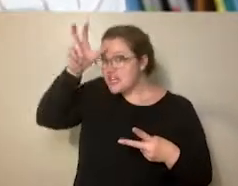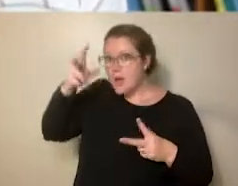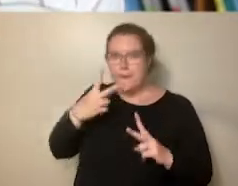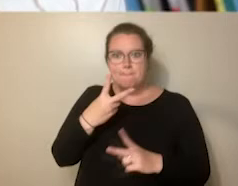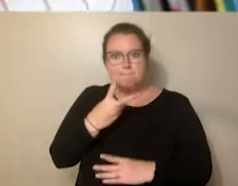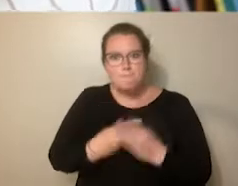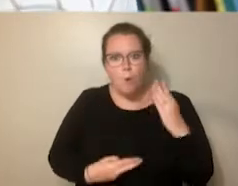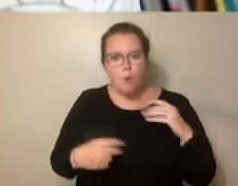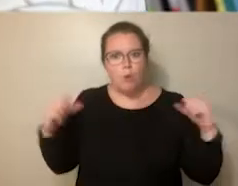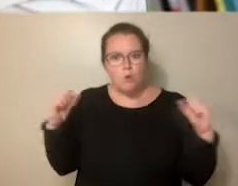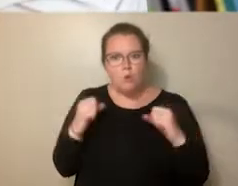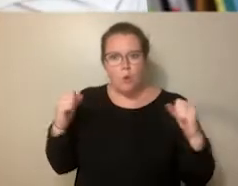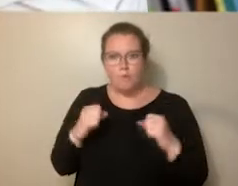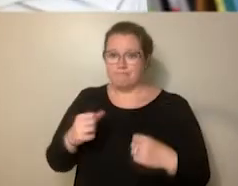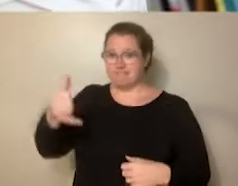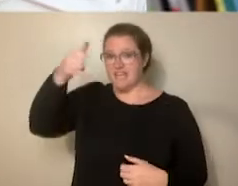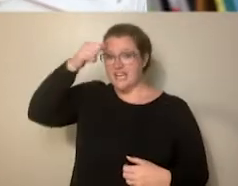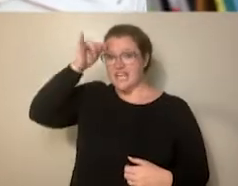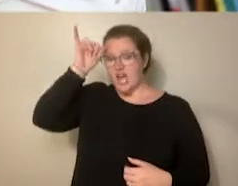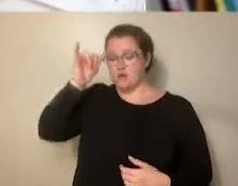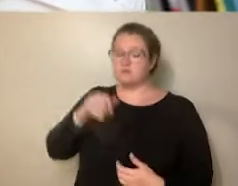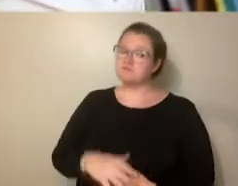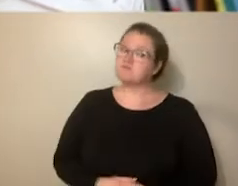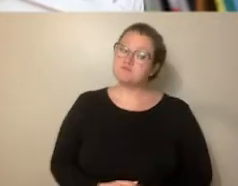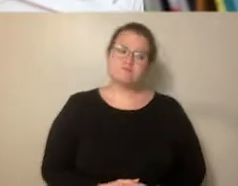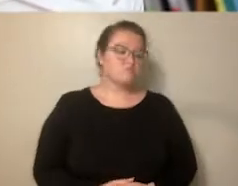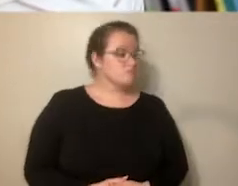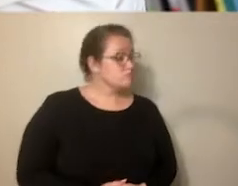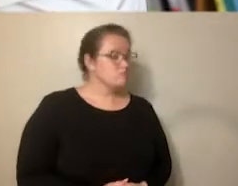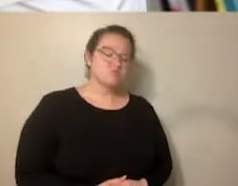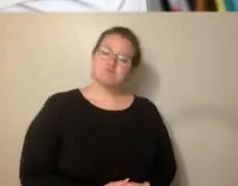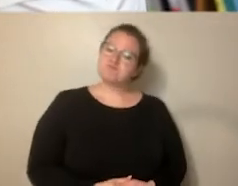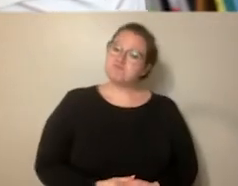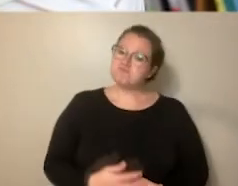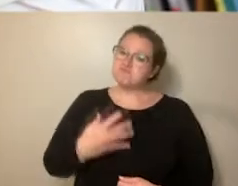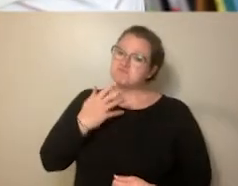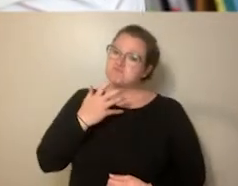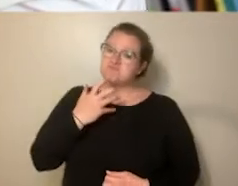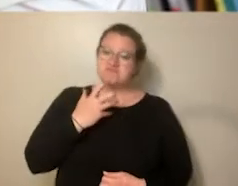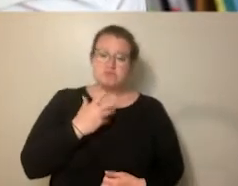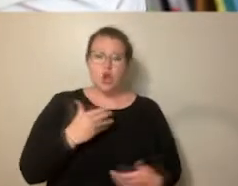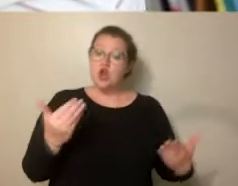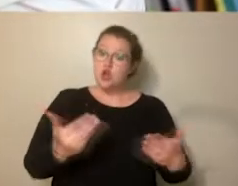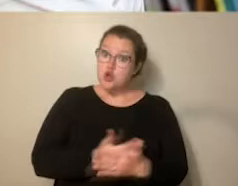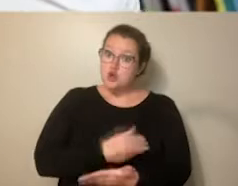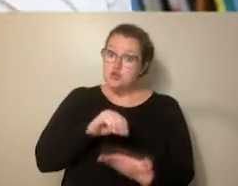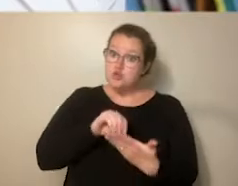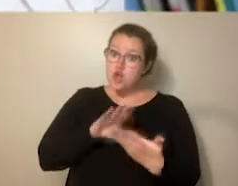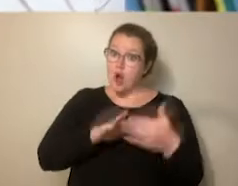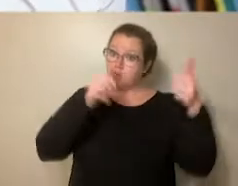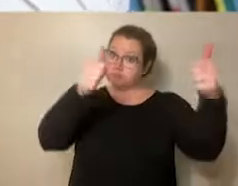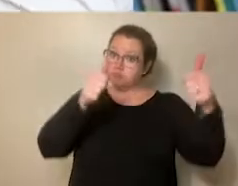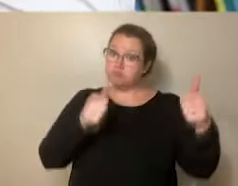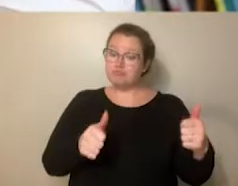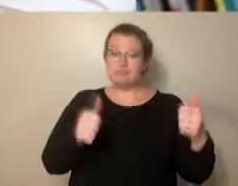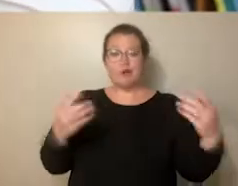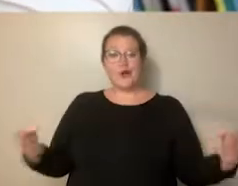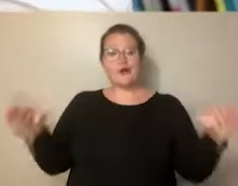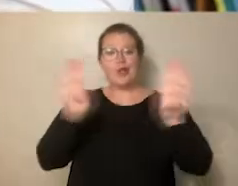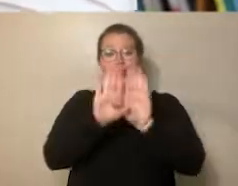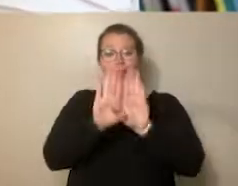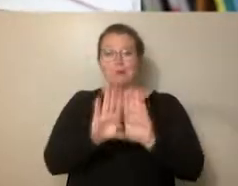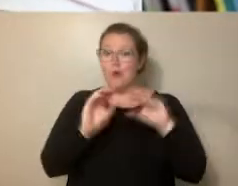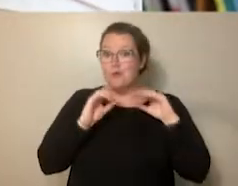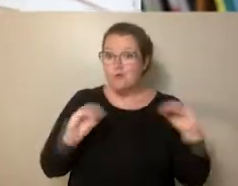The cows were growing impatient with the farmer. They left a new note on the barn door. Closed, no